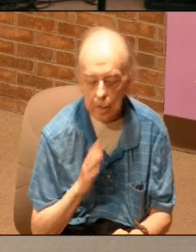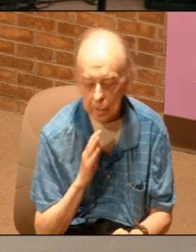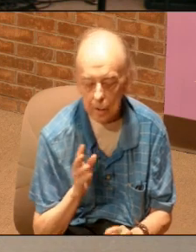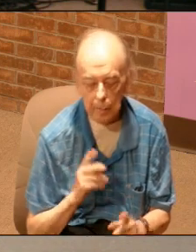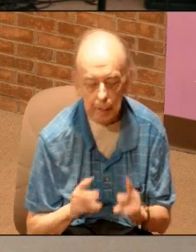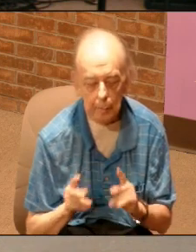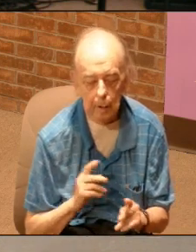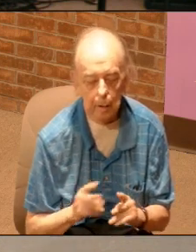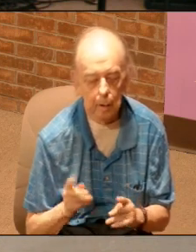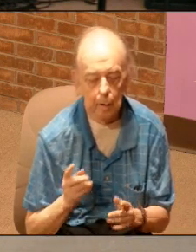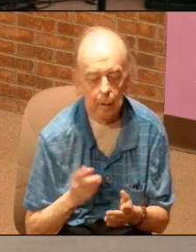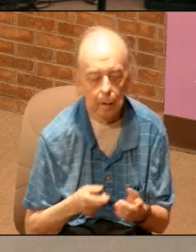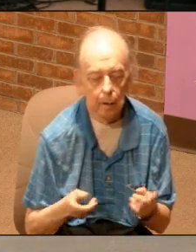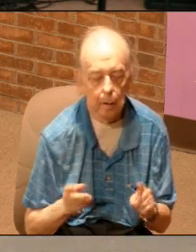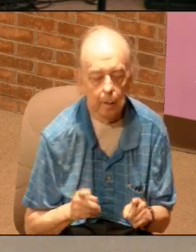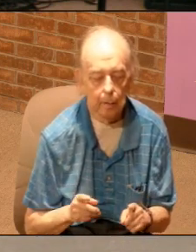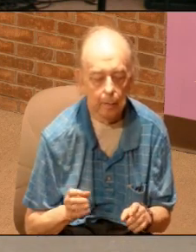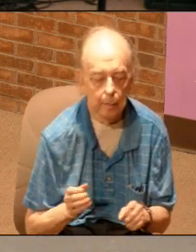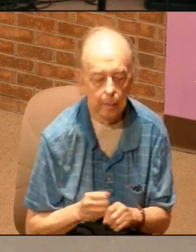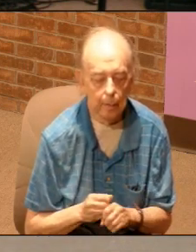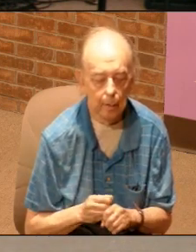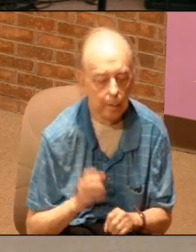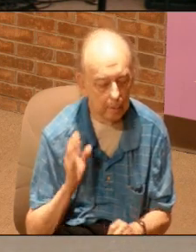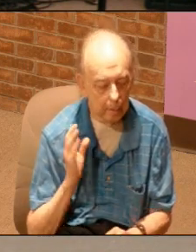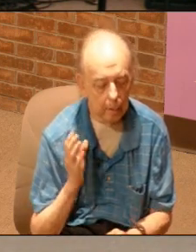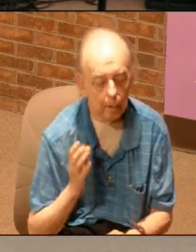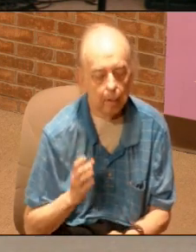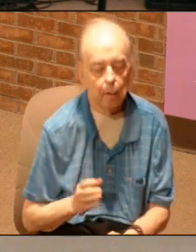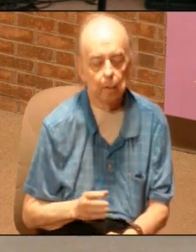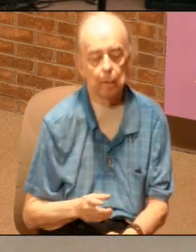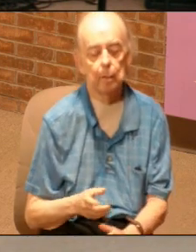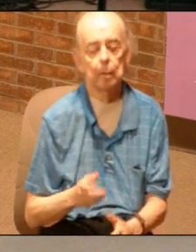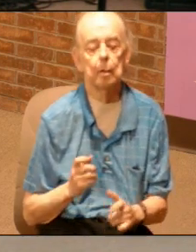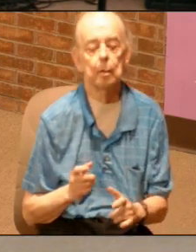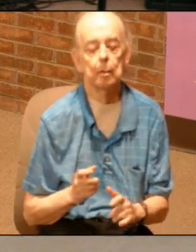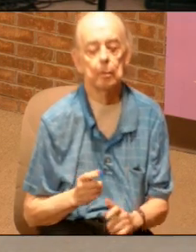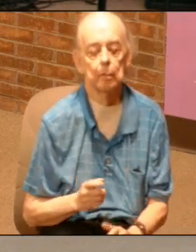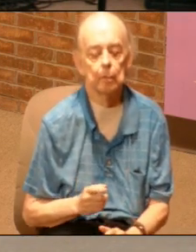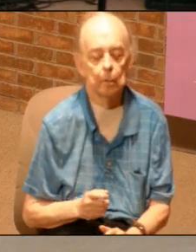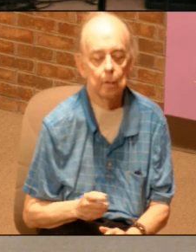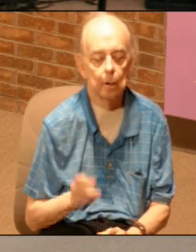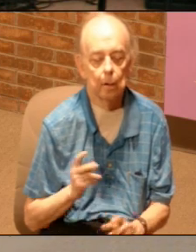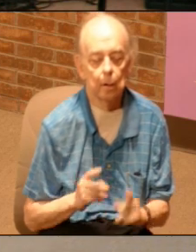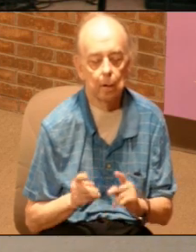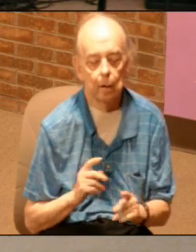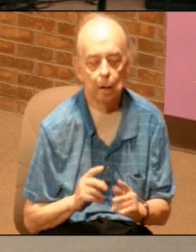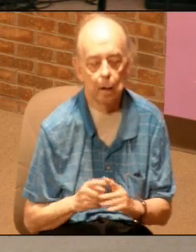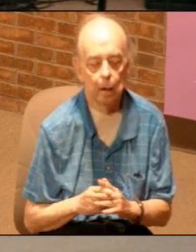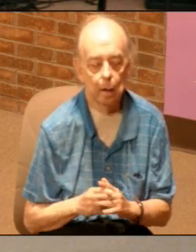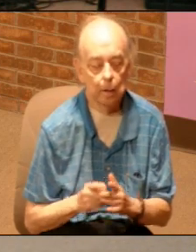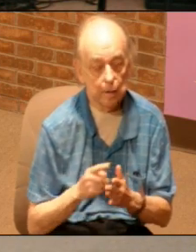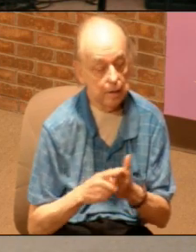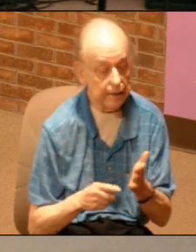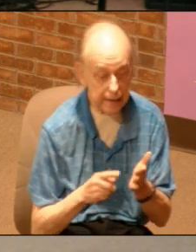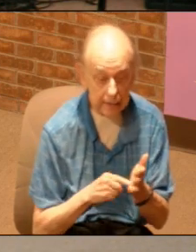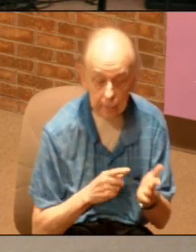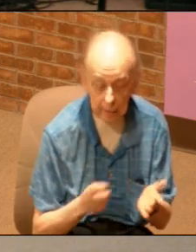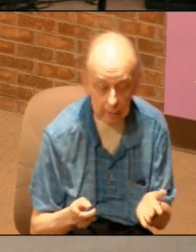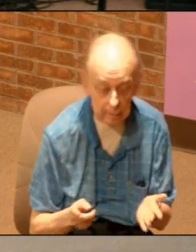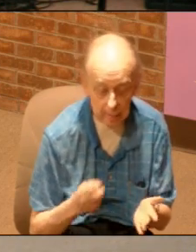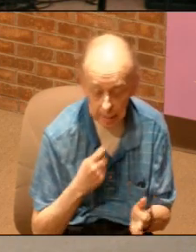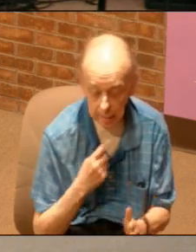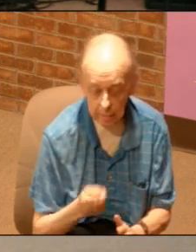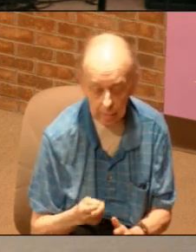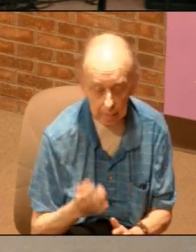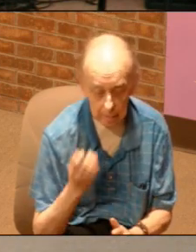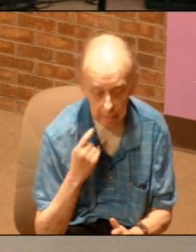were given certain radio stations, and all of a sudden people were beginning to cancel them,